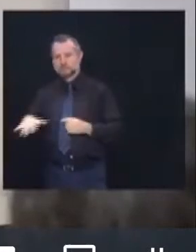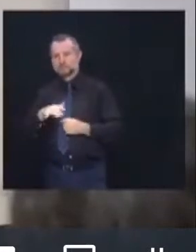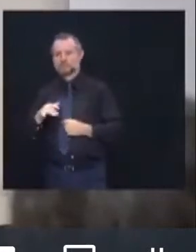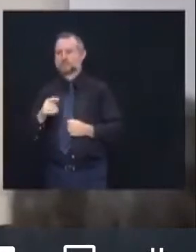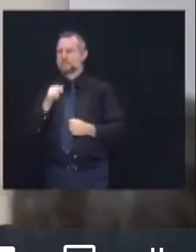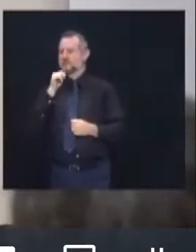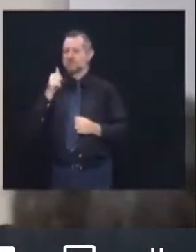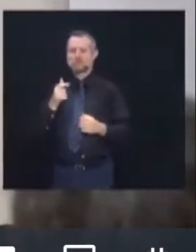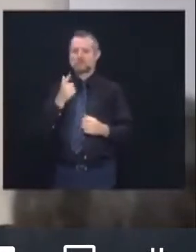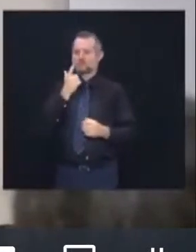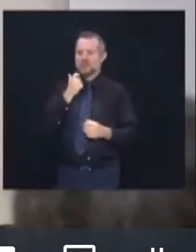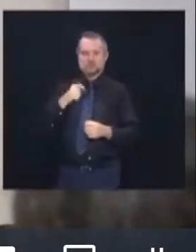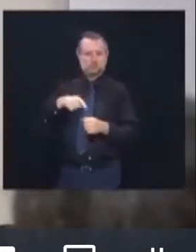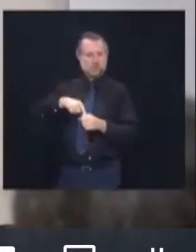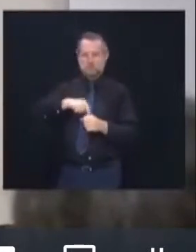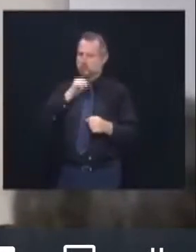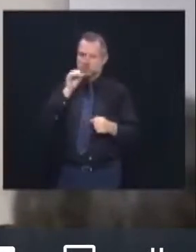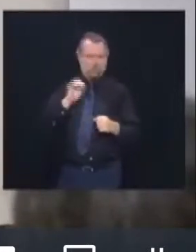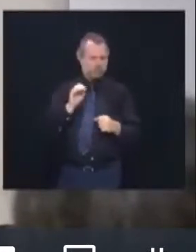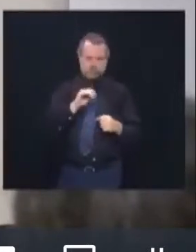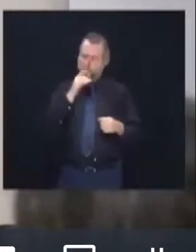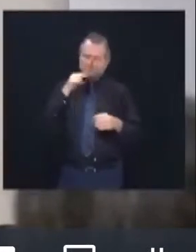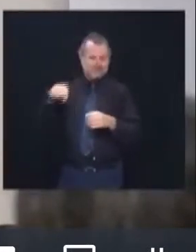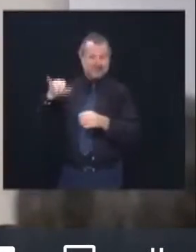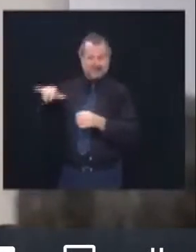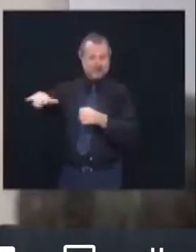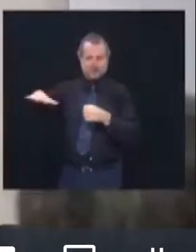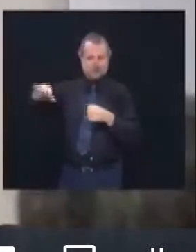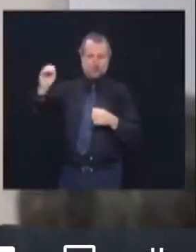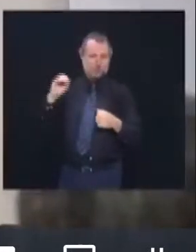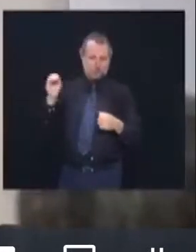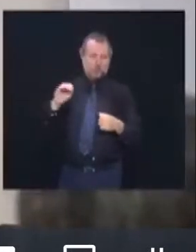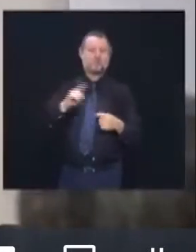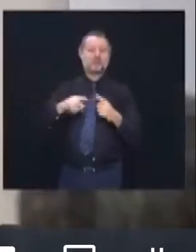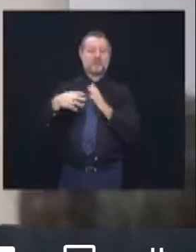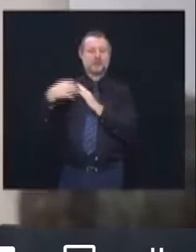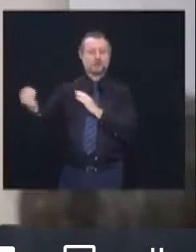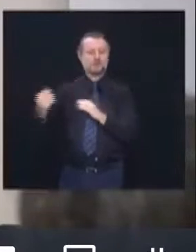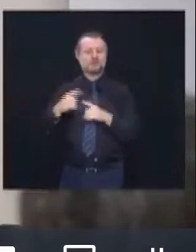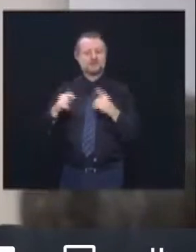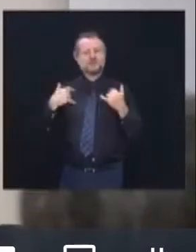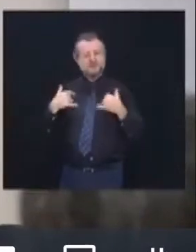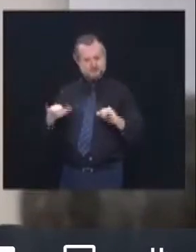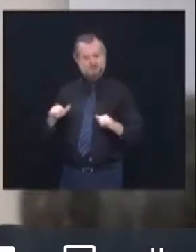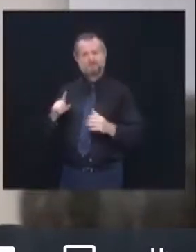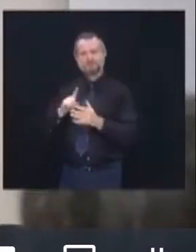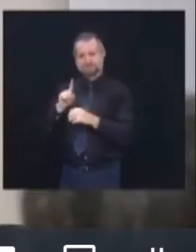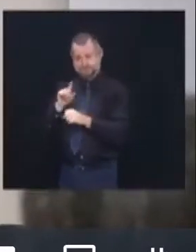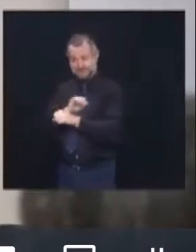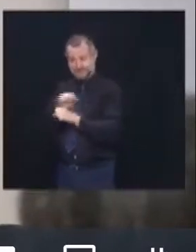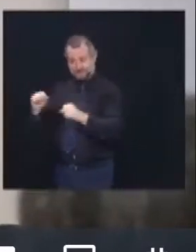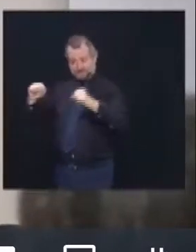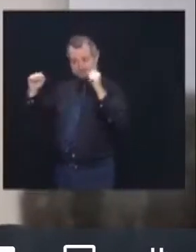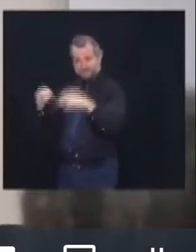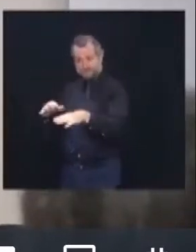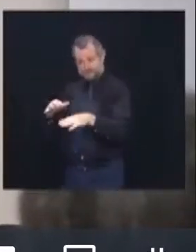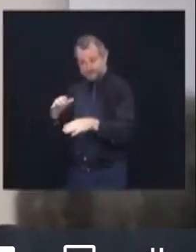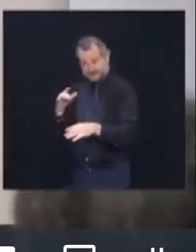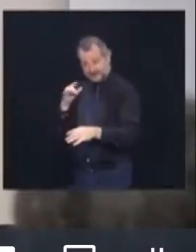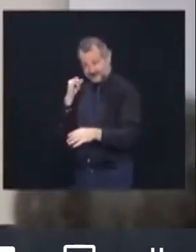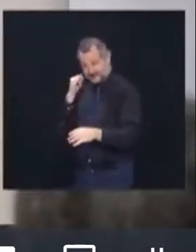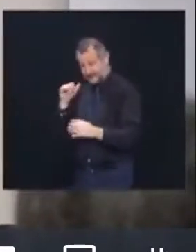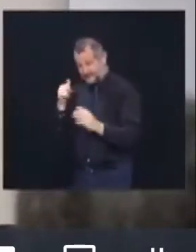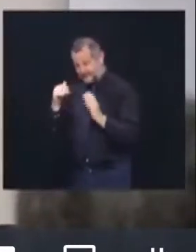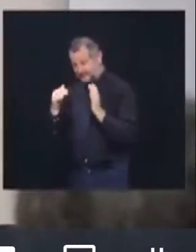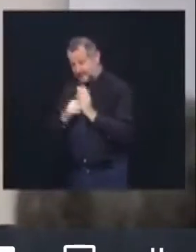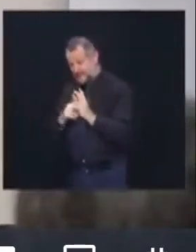orange or yellow cluster zone. But the information that our investigation revealed was that upwards of 10,000 individuals were planned to